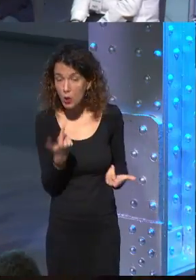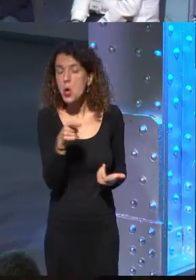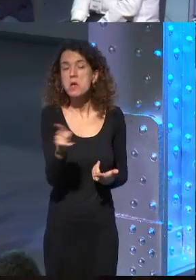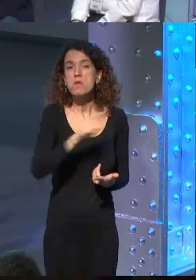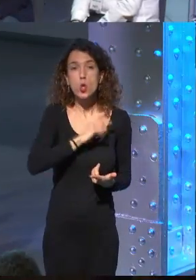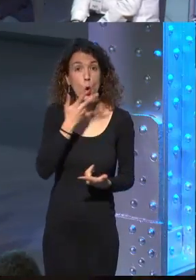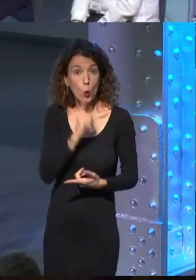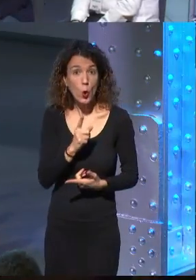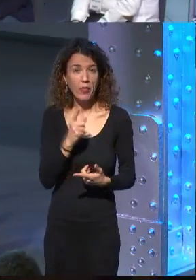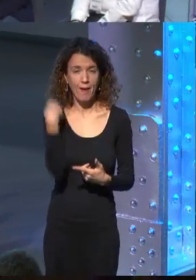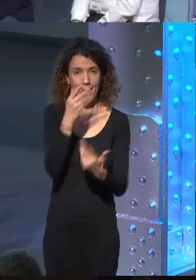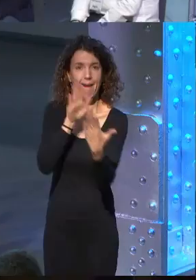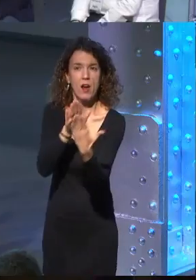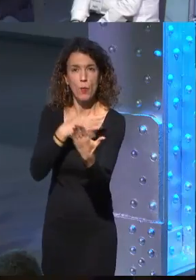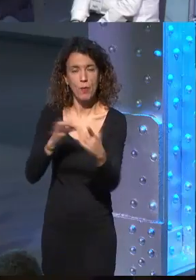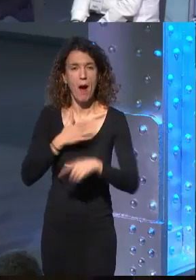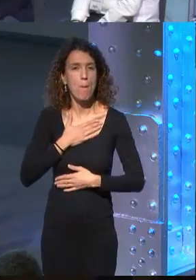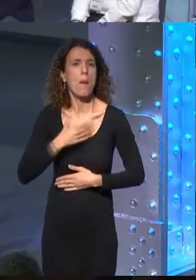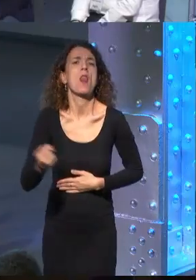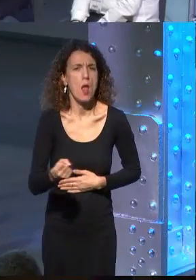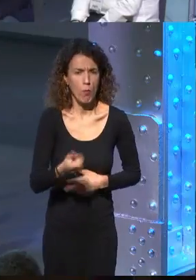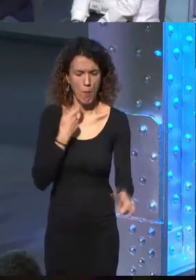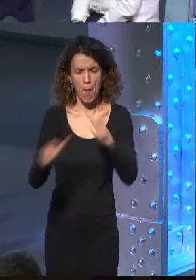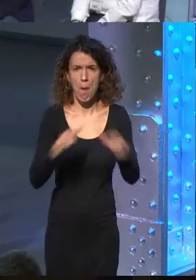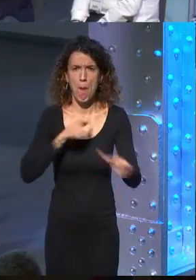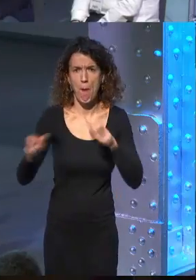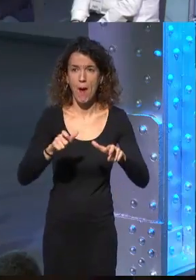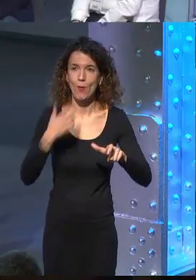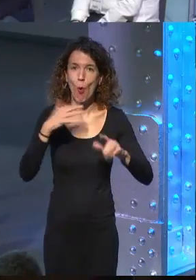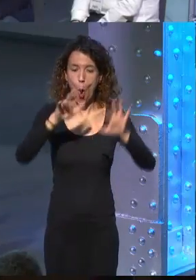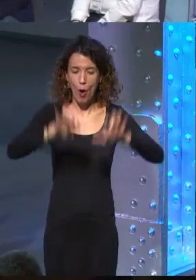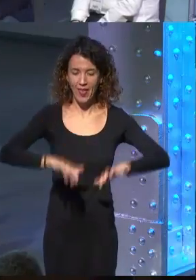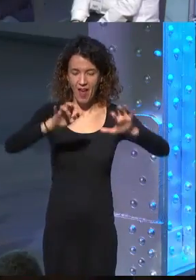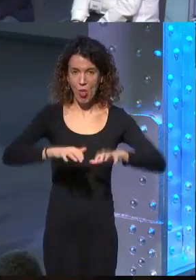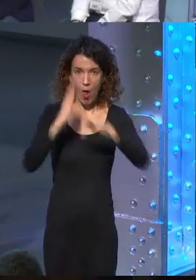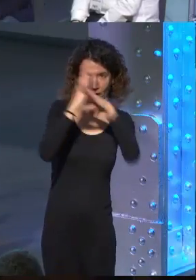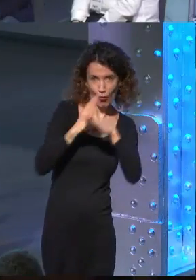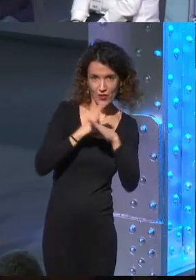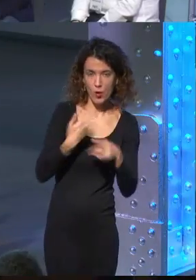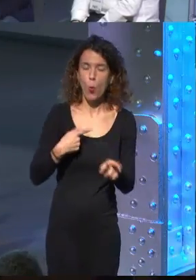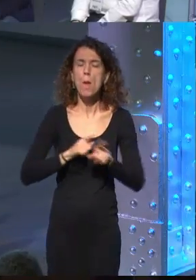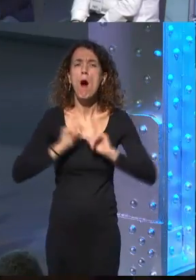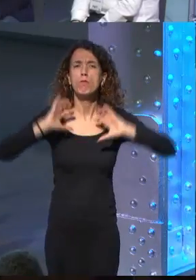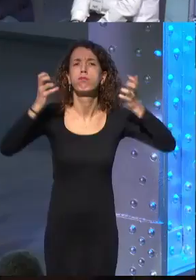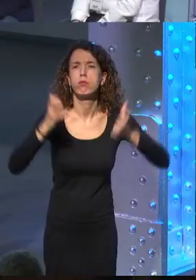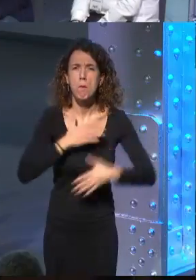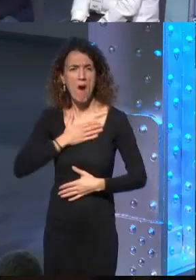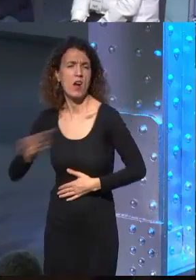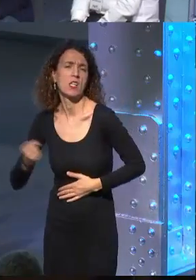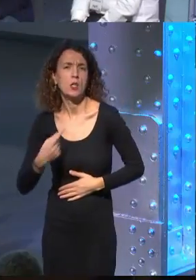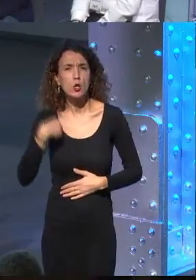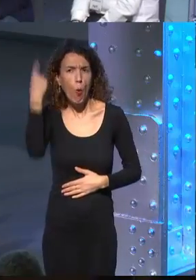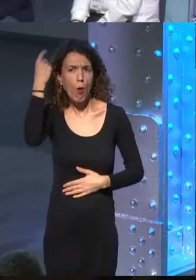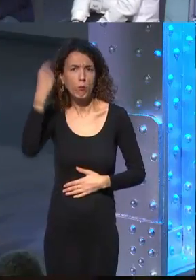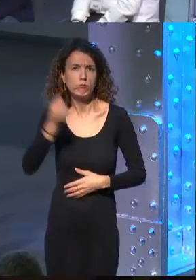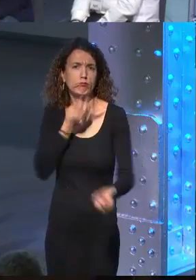are saying, if we disagree with them, maybe we are a little bit bolder. And as we have a screen in front of